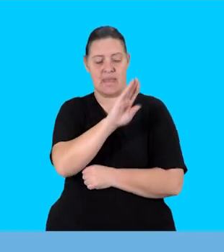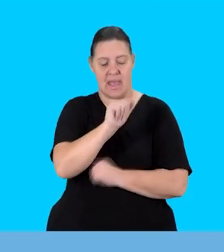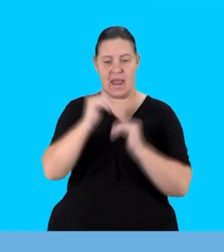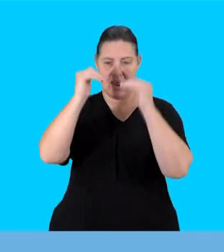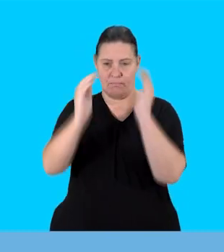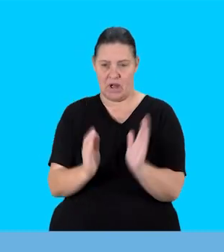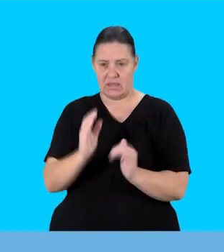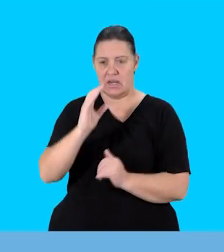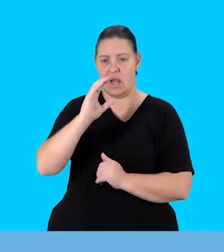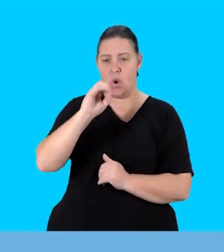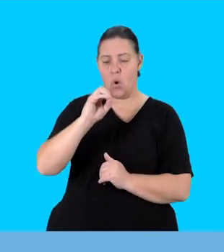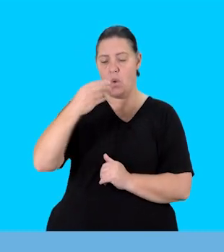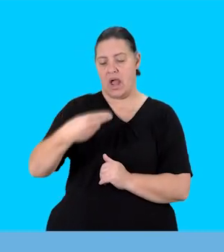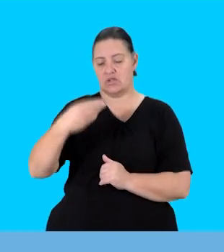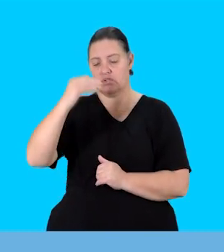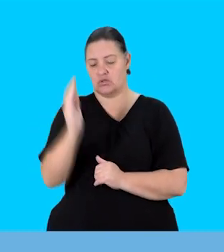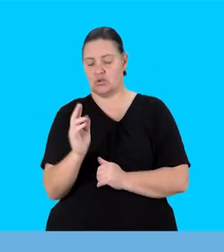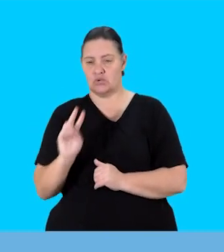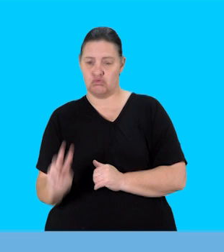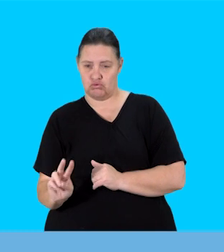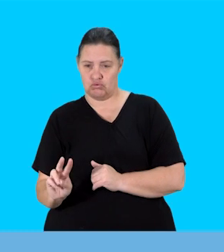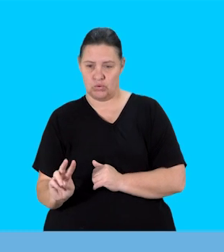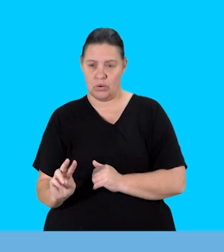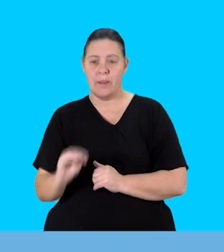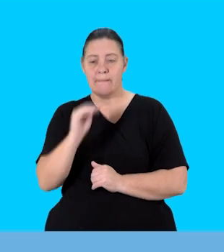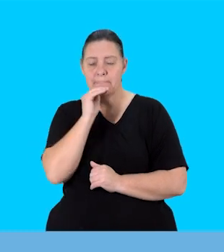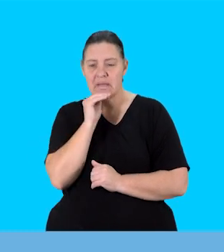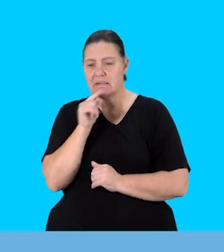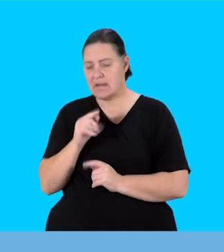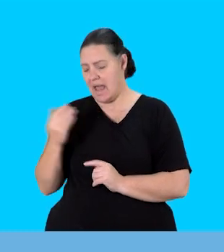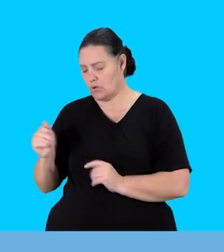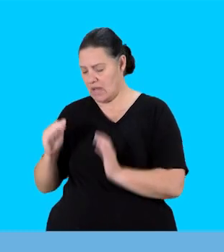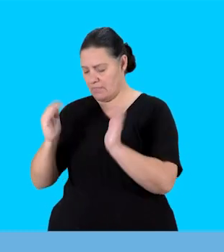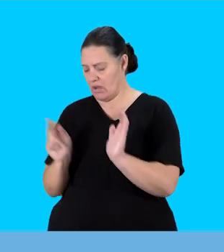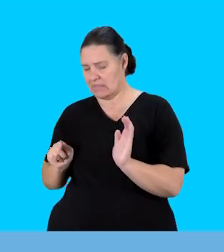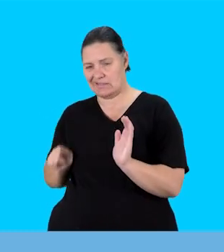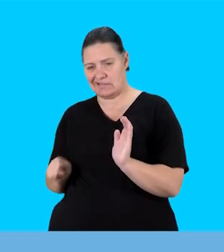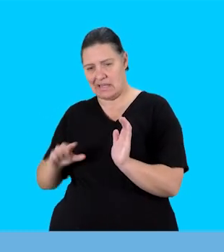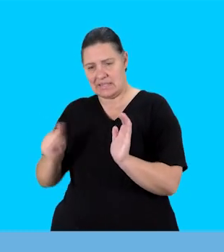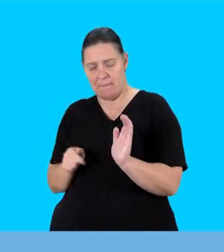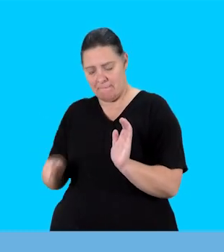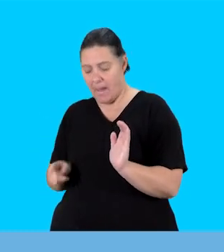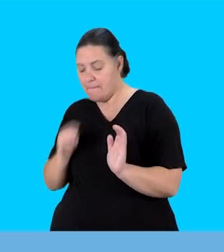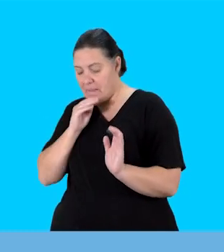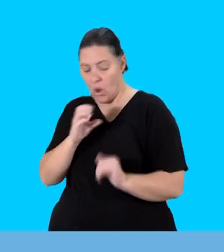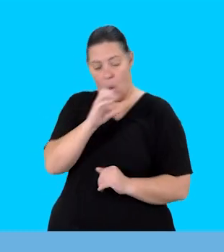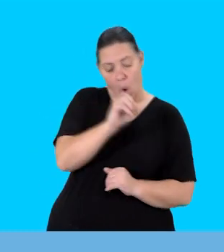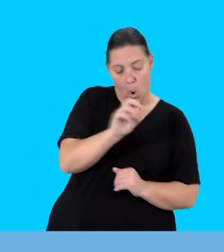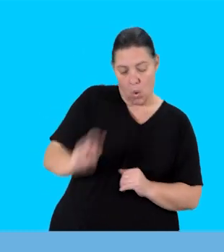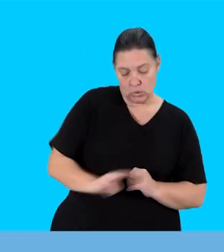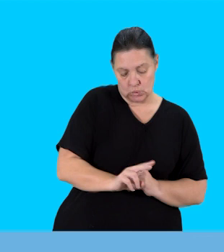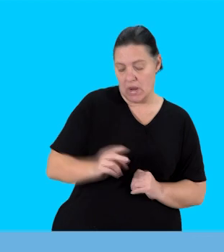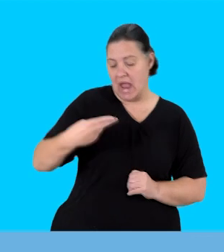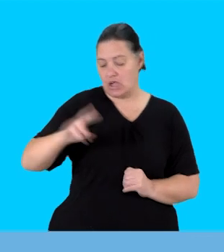with a bracket. We are saying that the subscript that is outside and outside the bracket multiplies